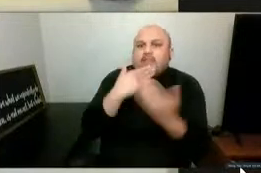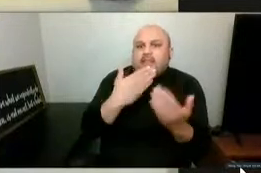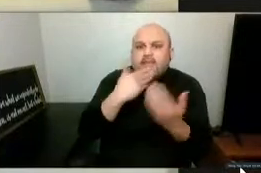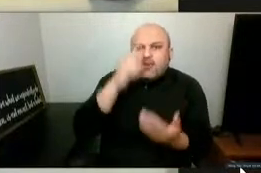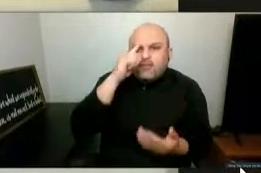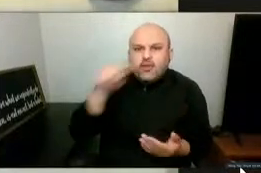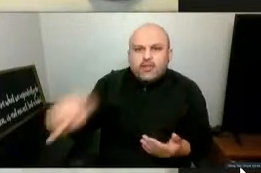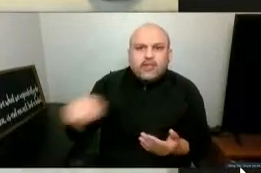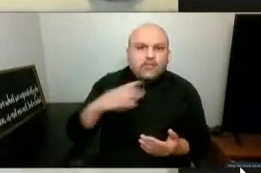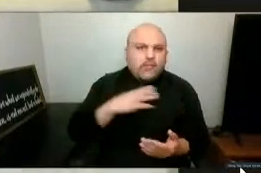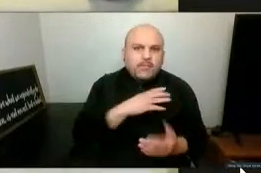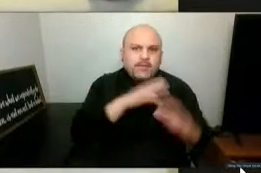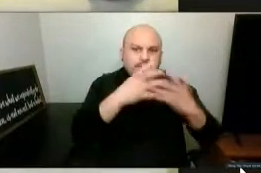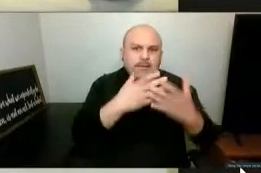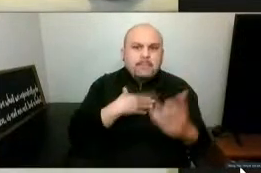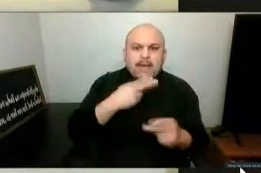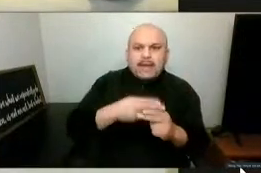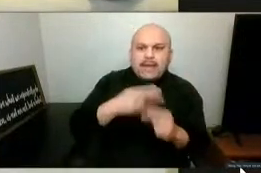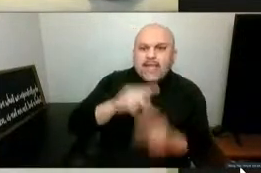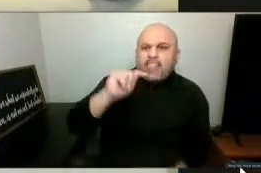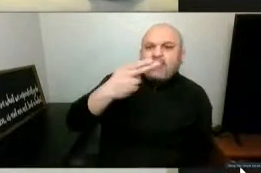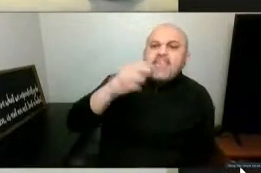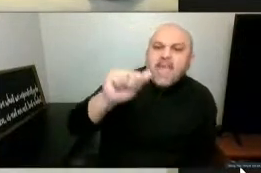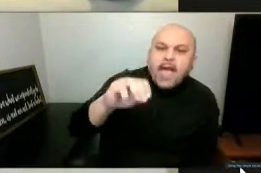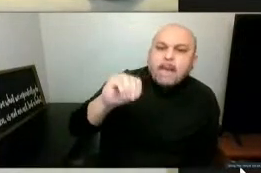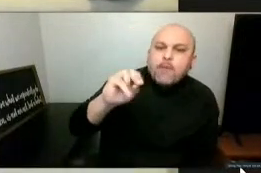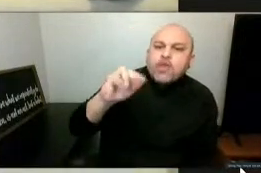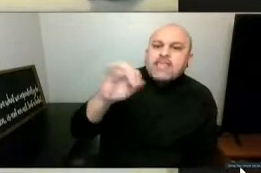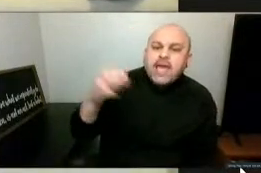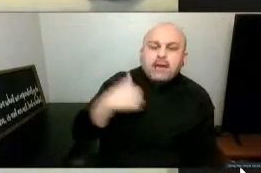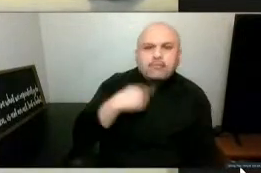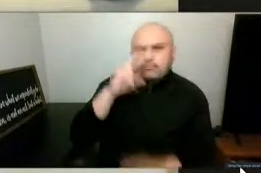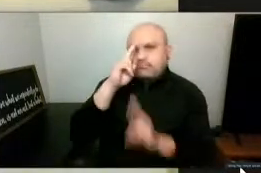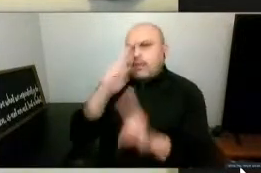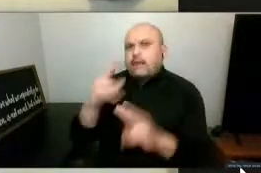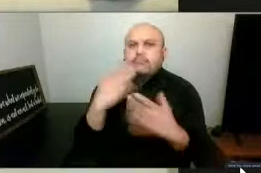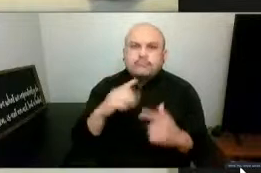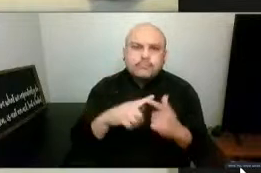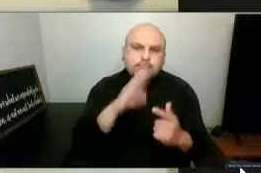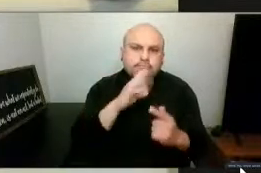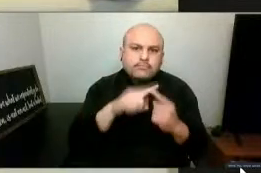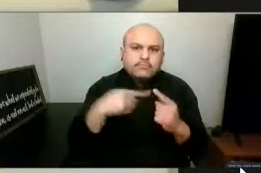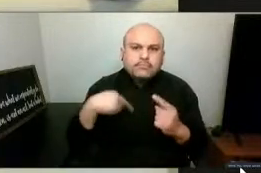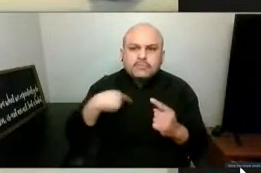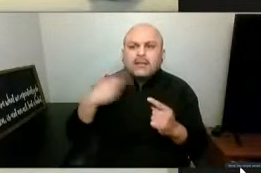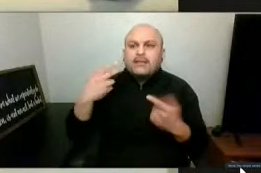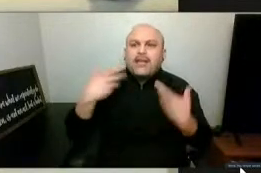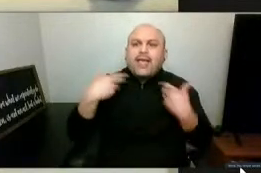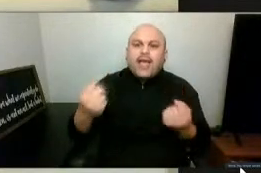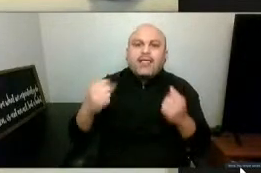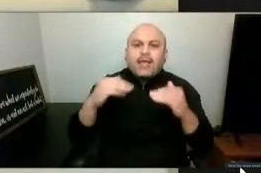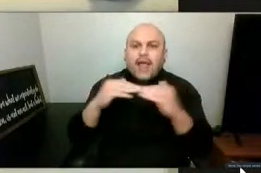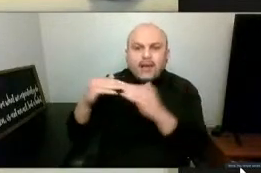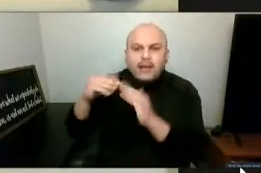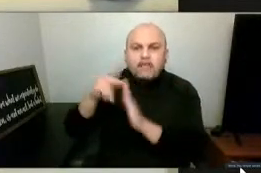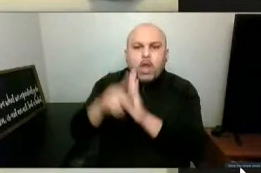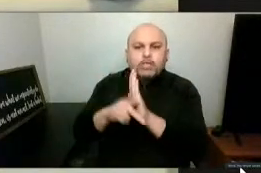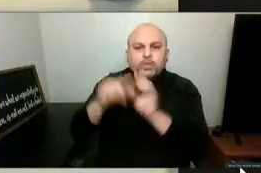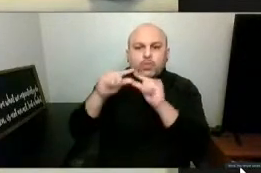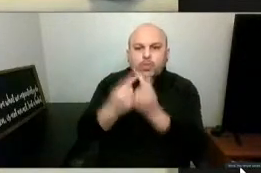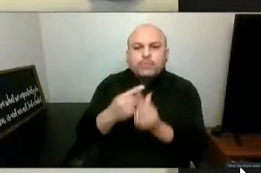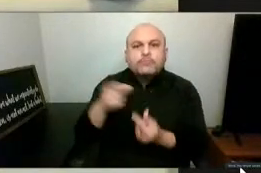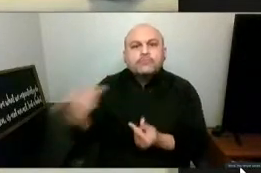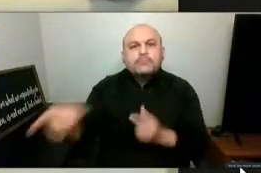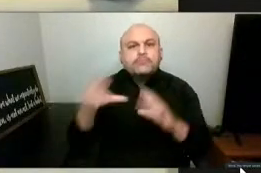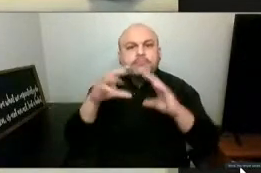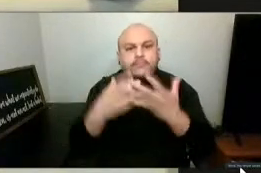is Thea Monnier, and I am honored to speak as a representative of the Health Equity Policy Group. This group is a cohort of Black female